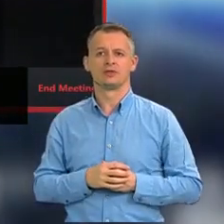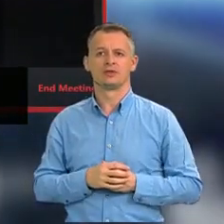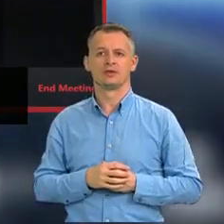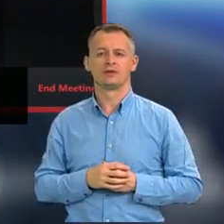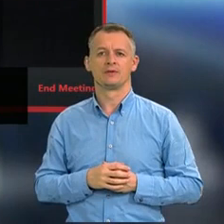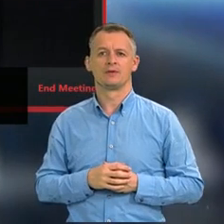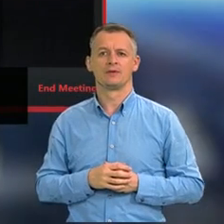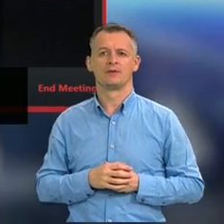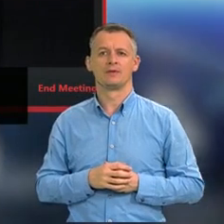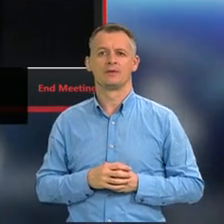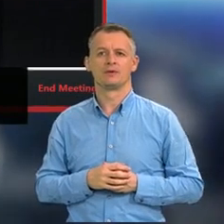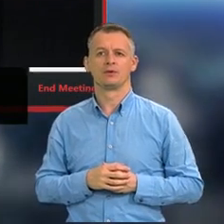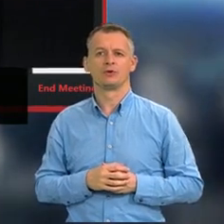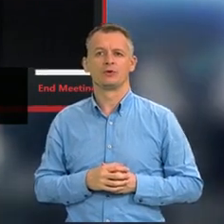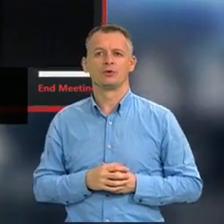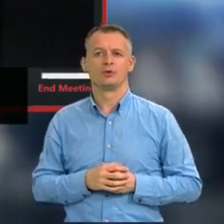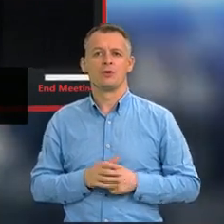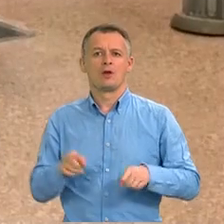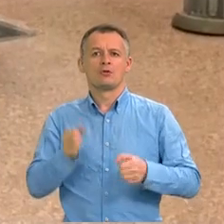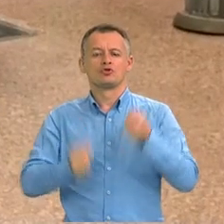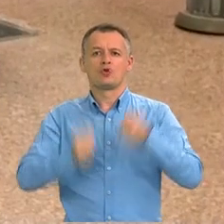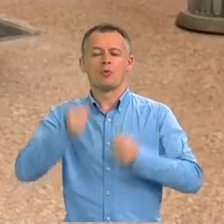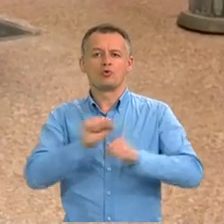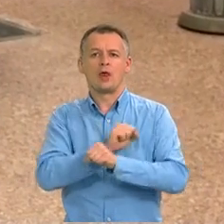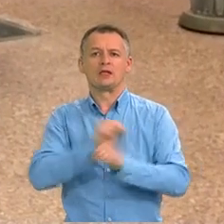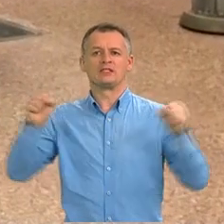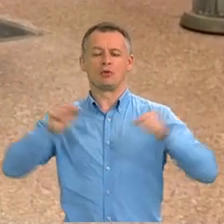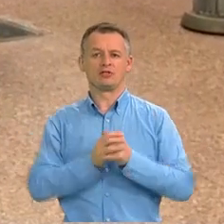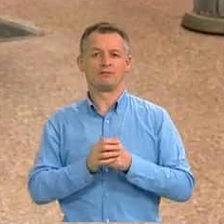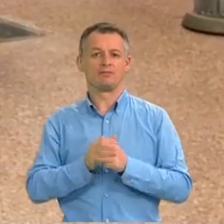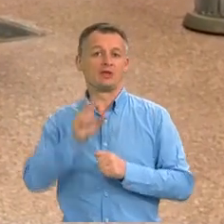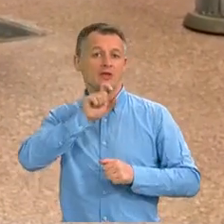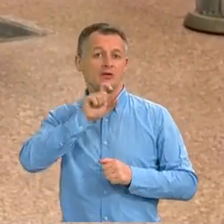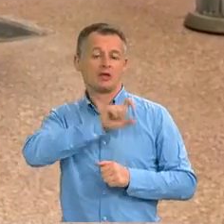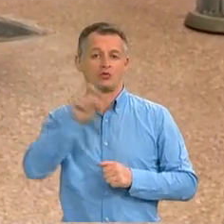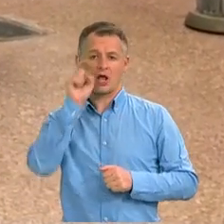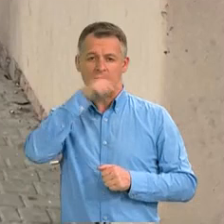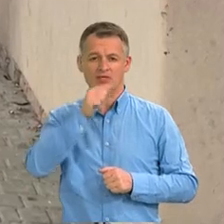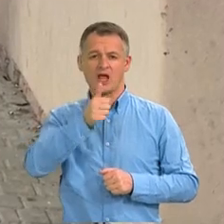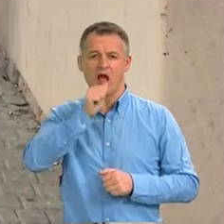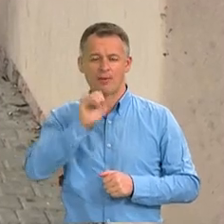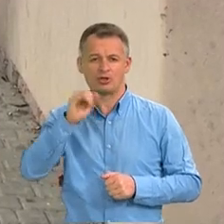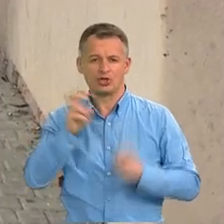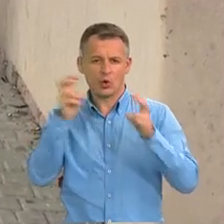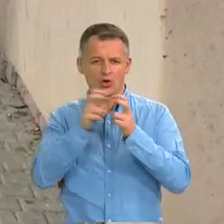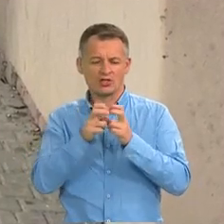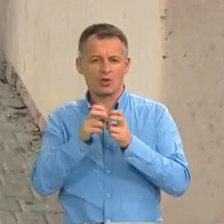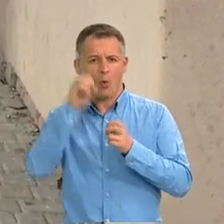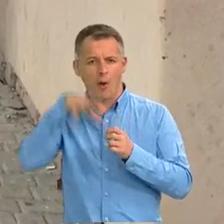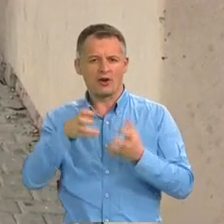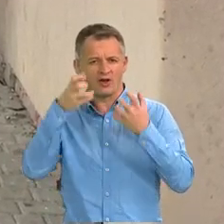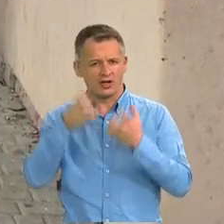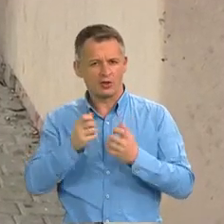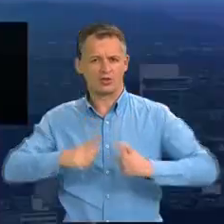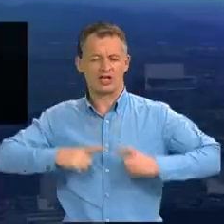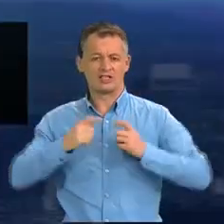I heard sounds of explosion. Din cauza lipsei de apă și curent electric, oamenilor le este extrem de greu să-și trăiască viața de